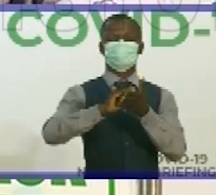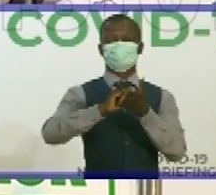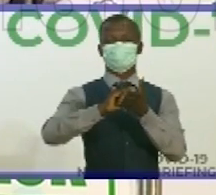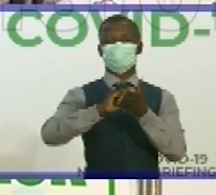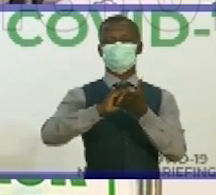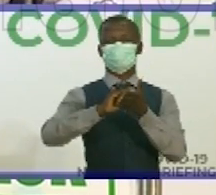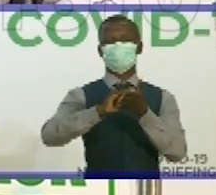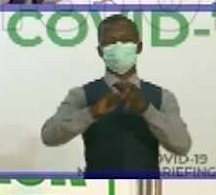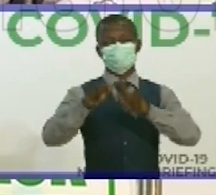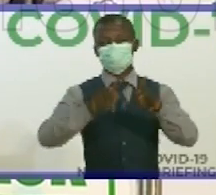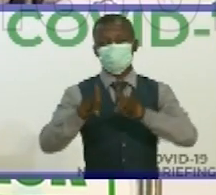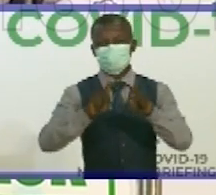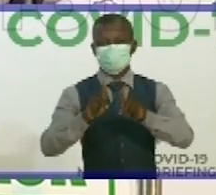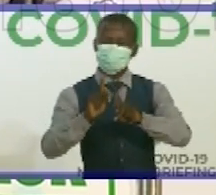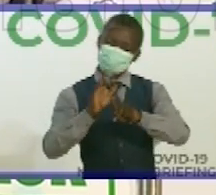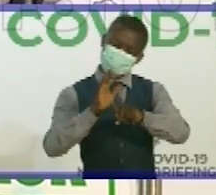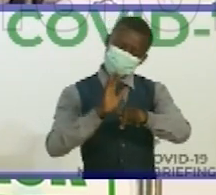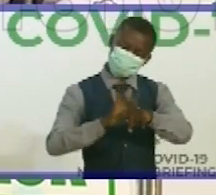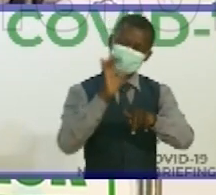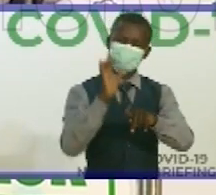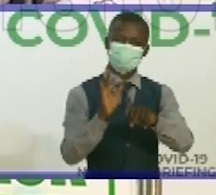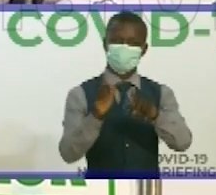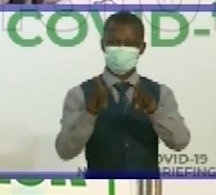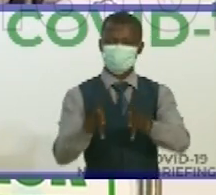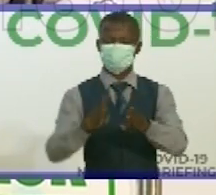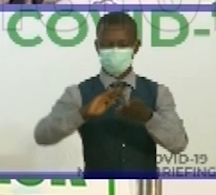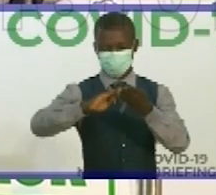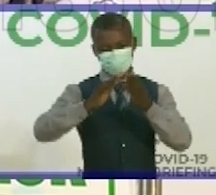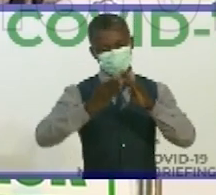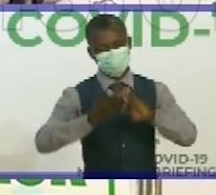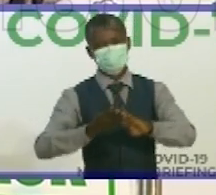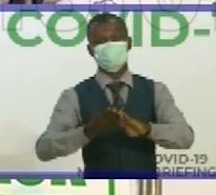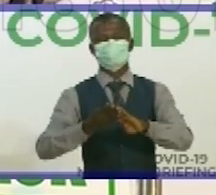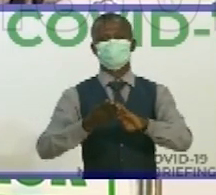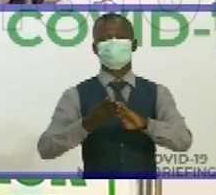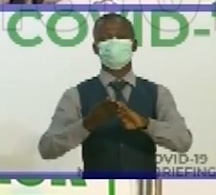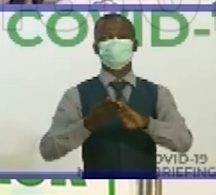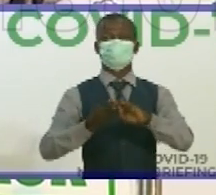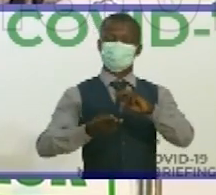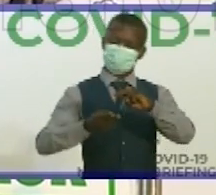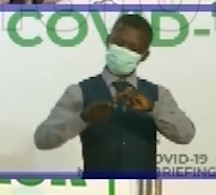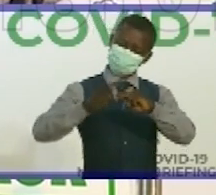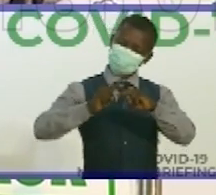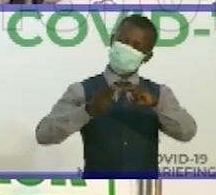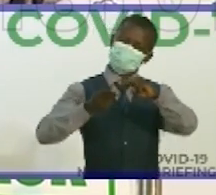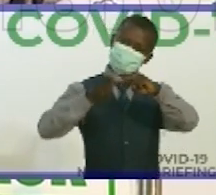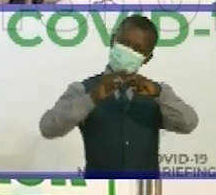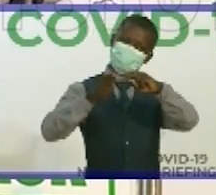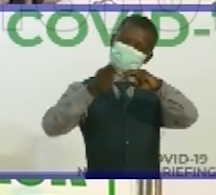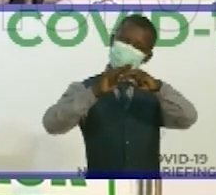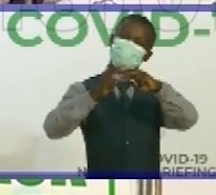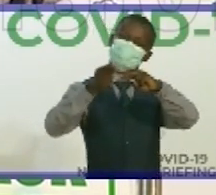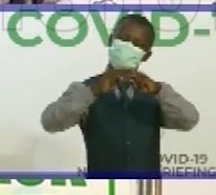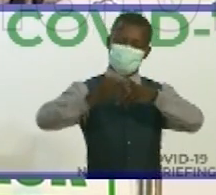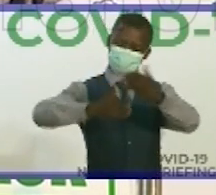of potentially infectious persons in the community is rising gradually, and with